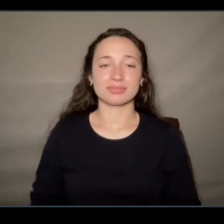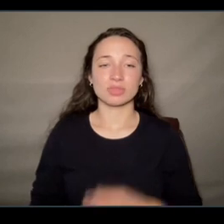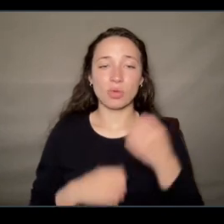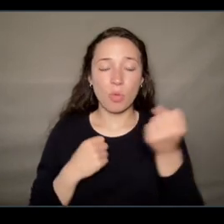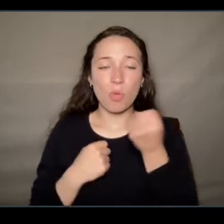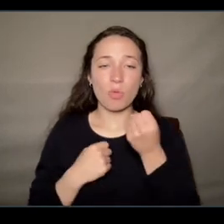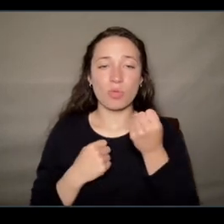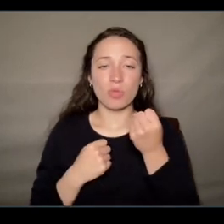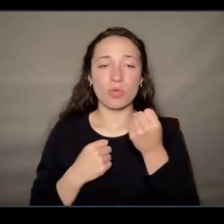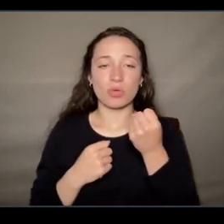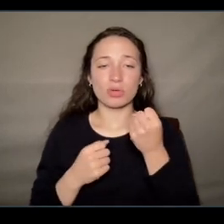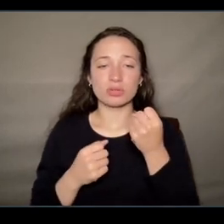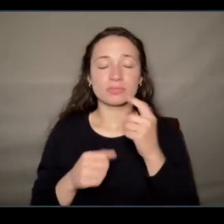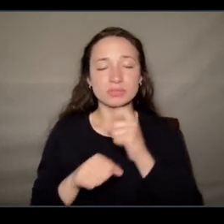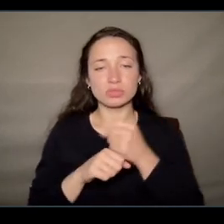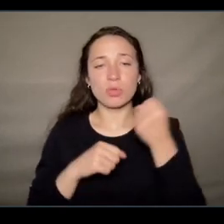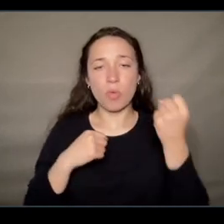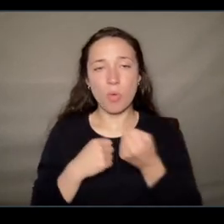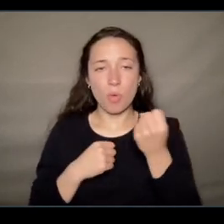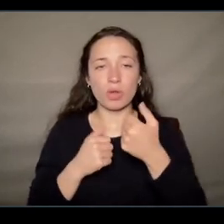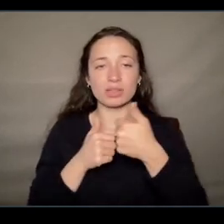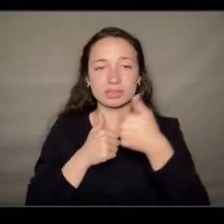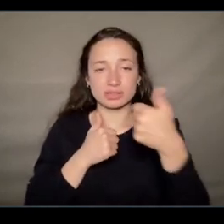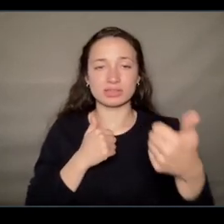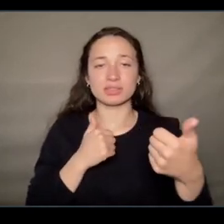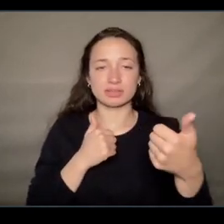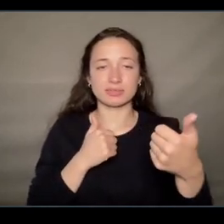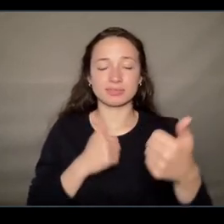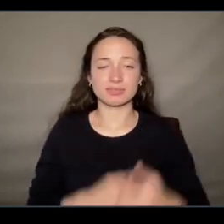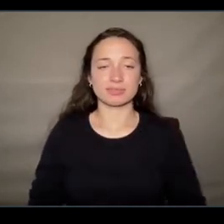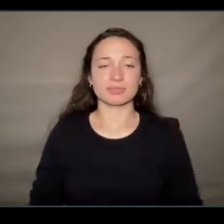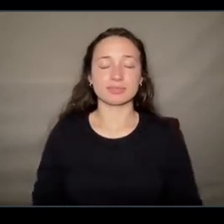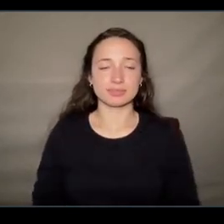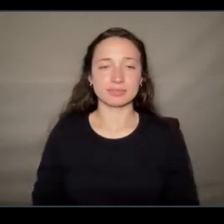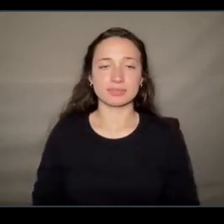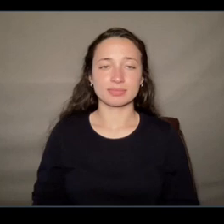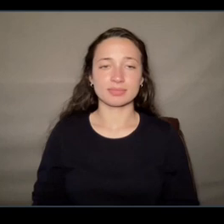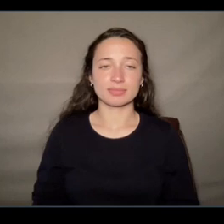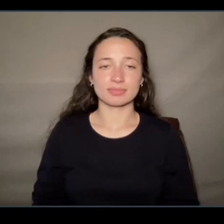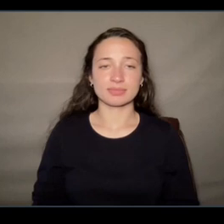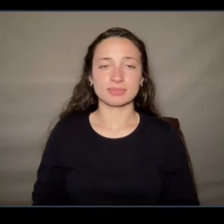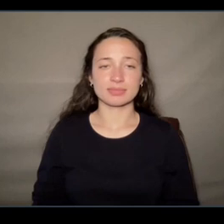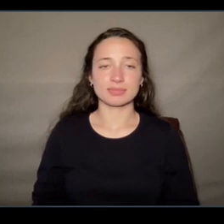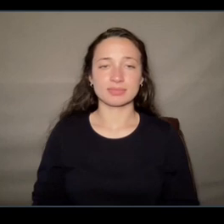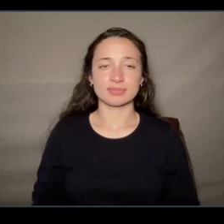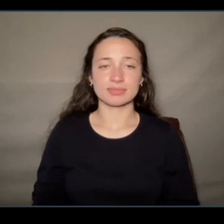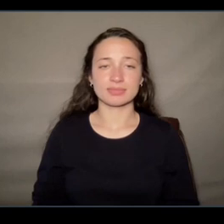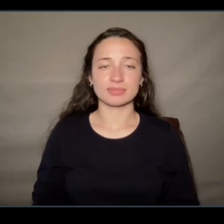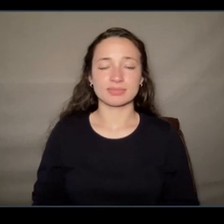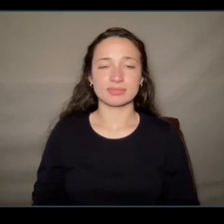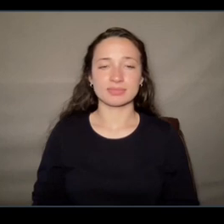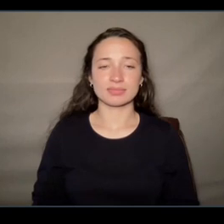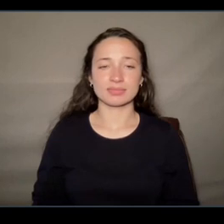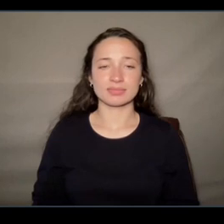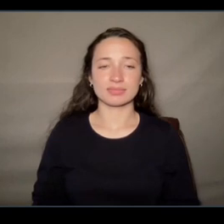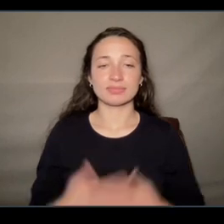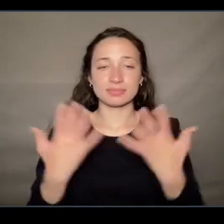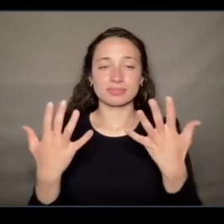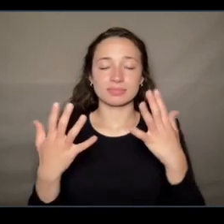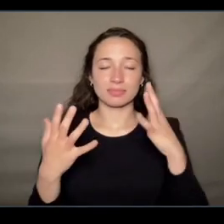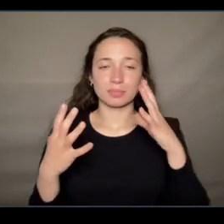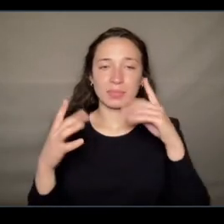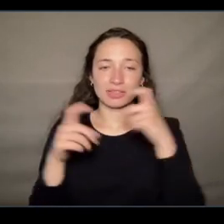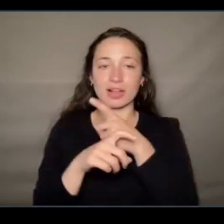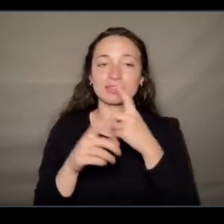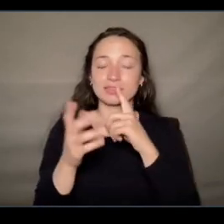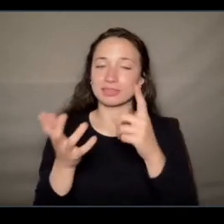To hold is to hold at a distance. Wow, the